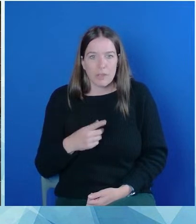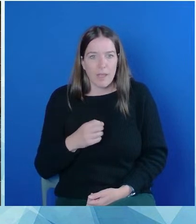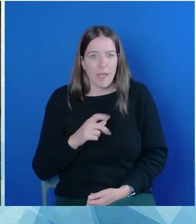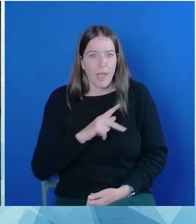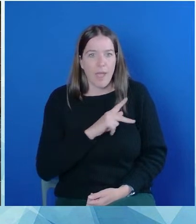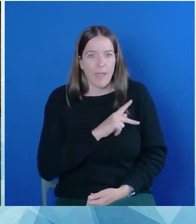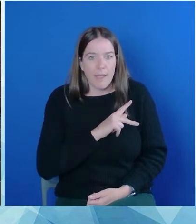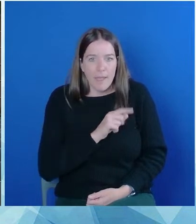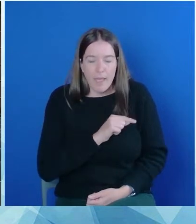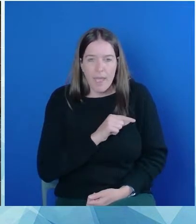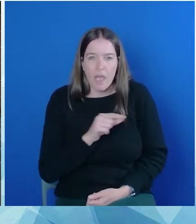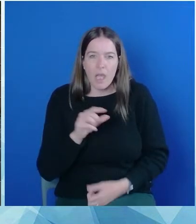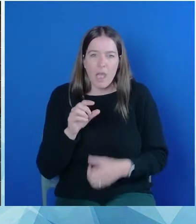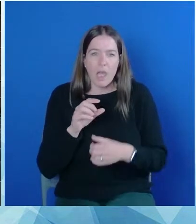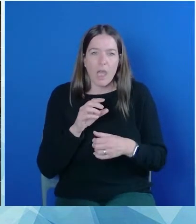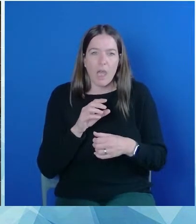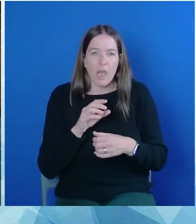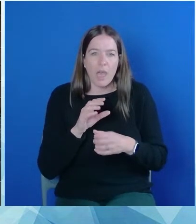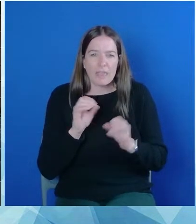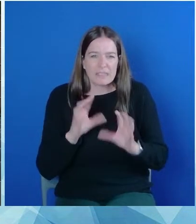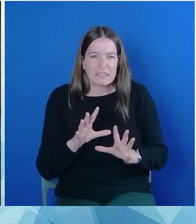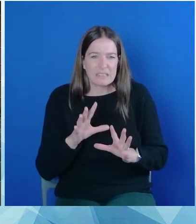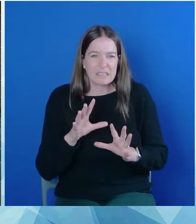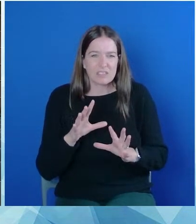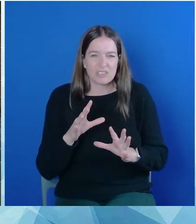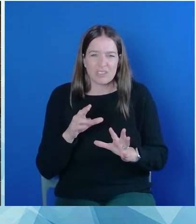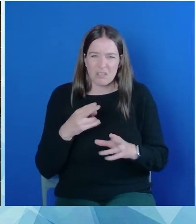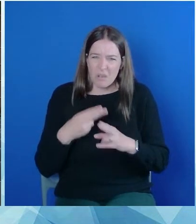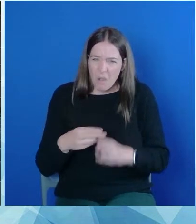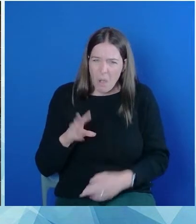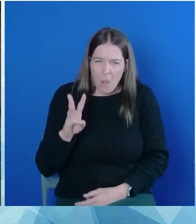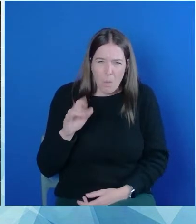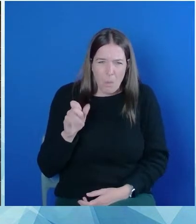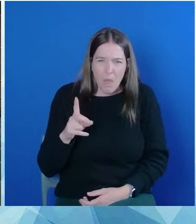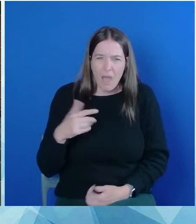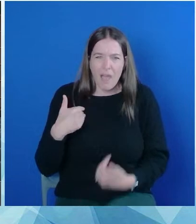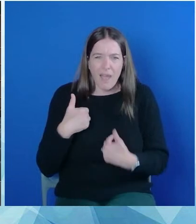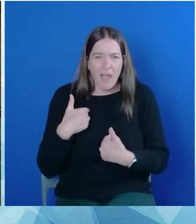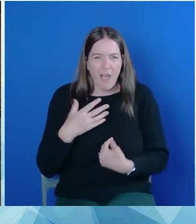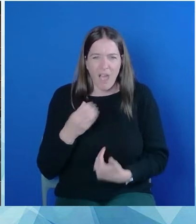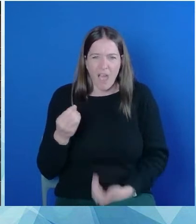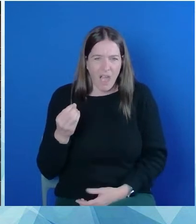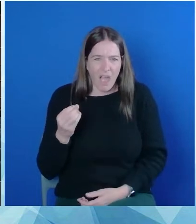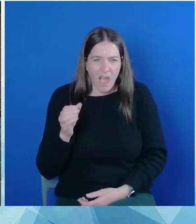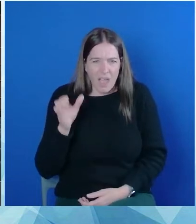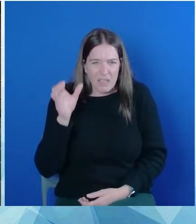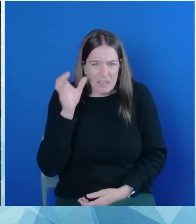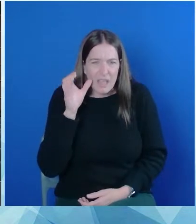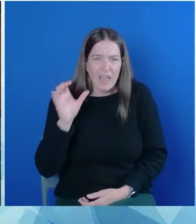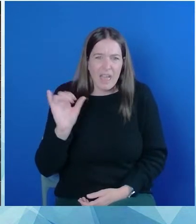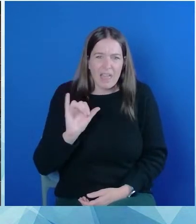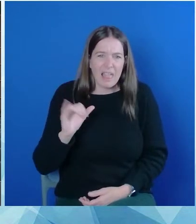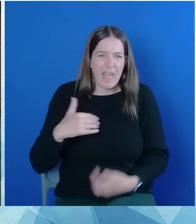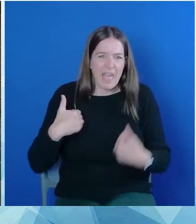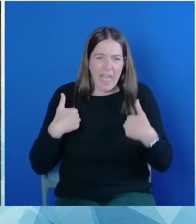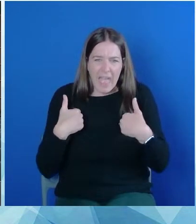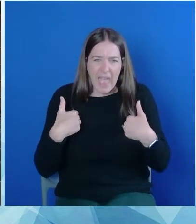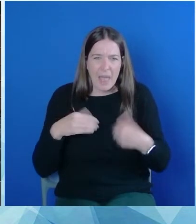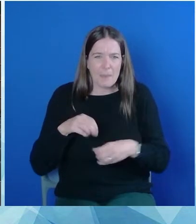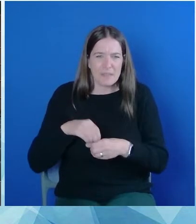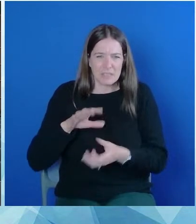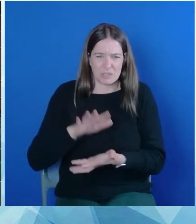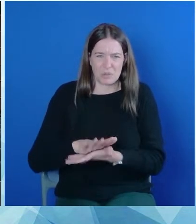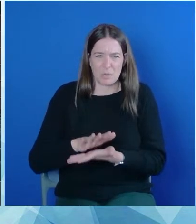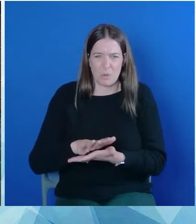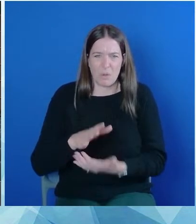It's infuriating that Carrie didn't listen to the other teacher and continued to call Caden a wild animal and told him